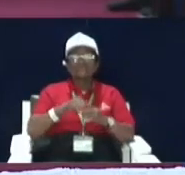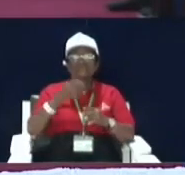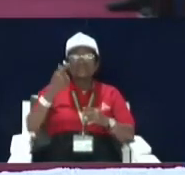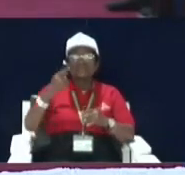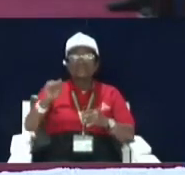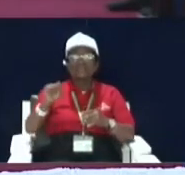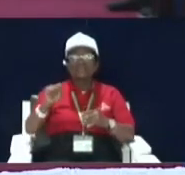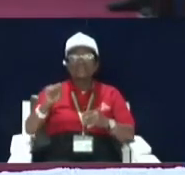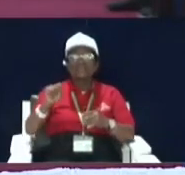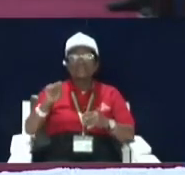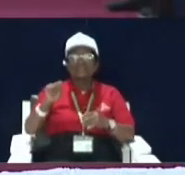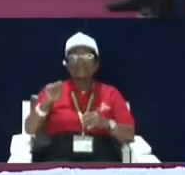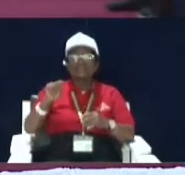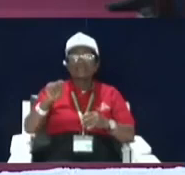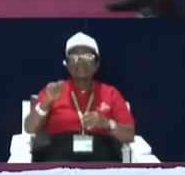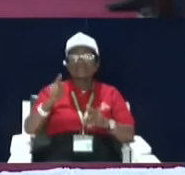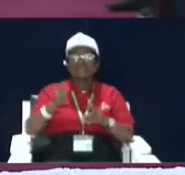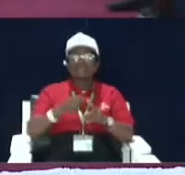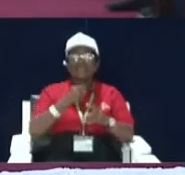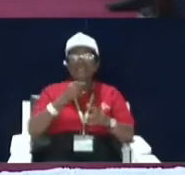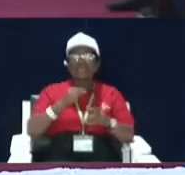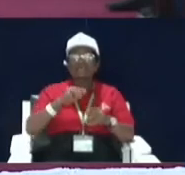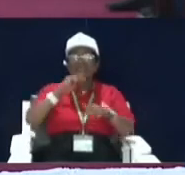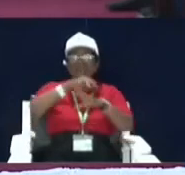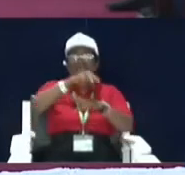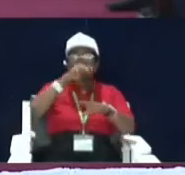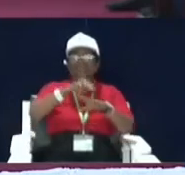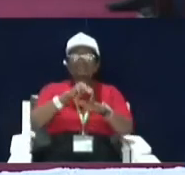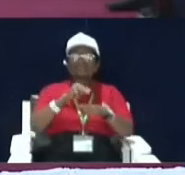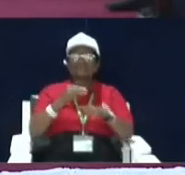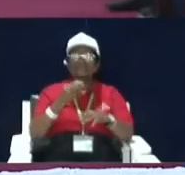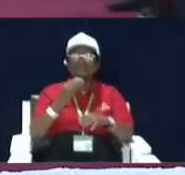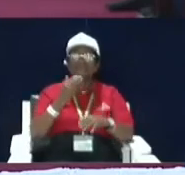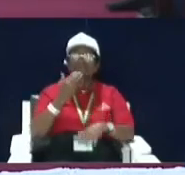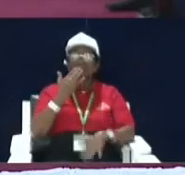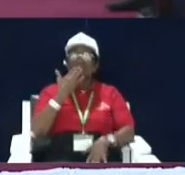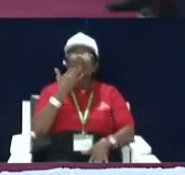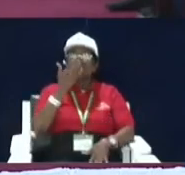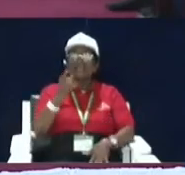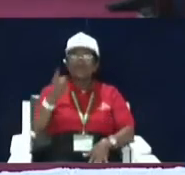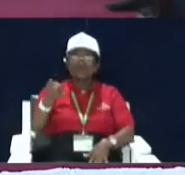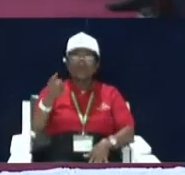sermon. Thank you for all those beautiful testimonies.